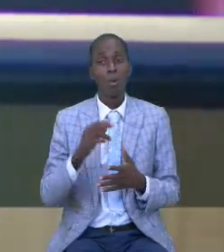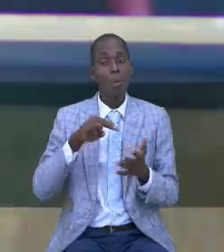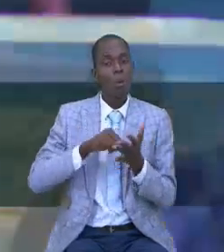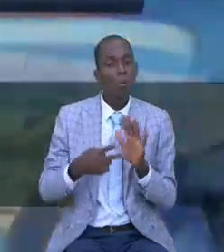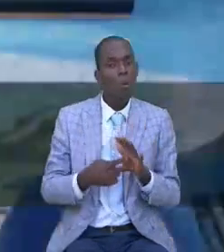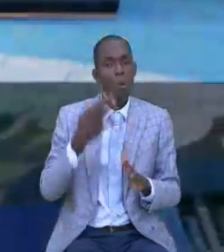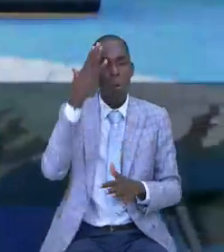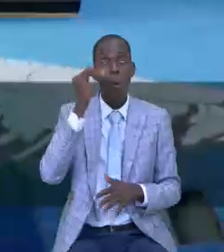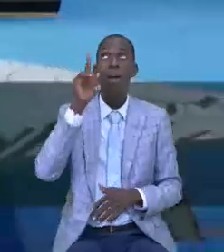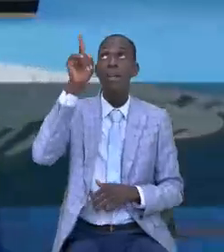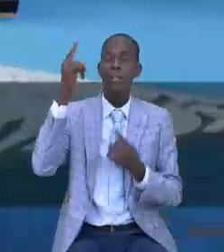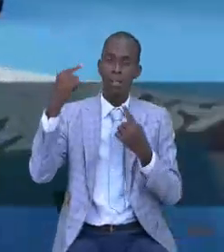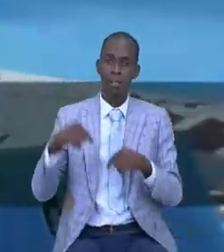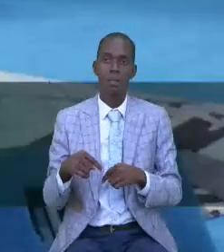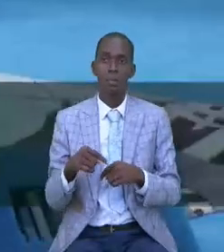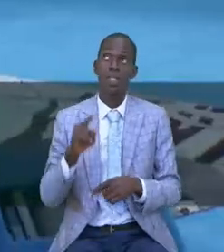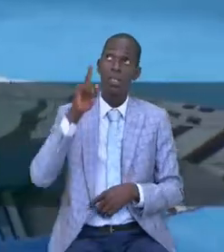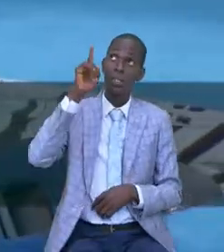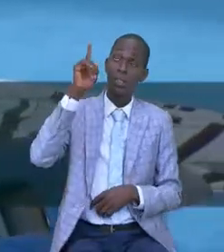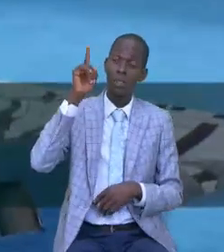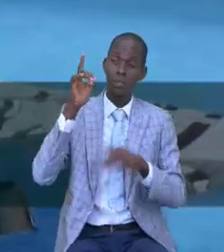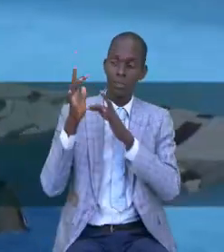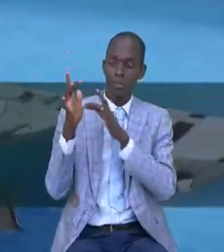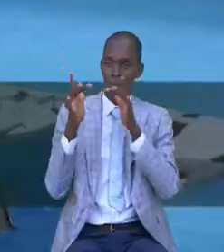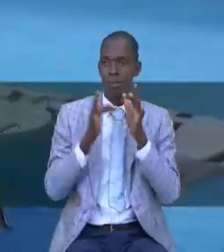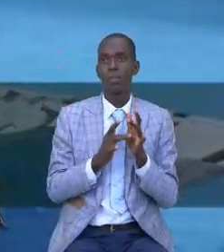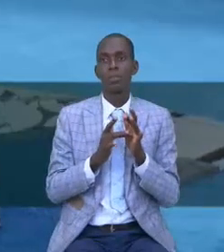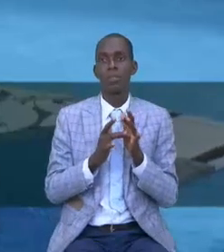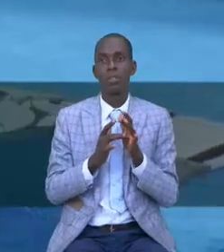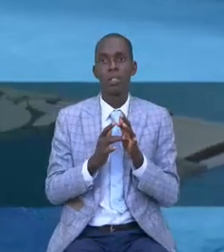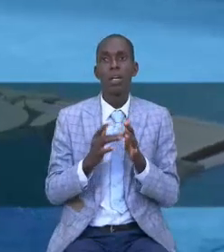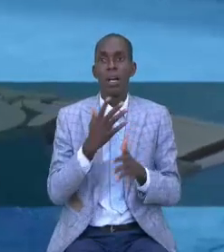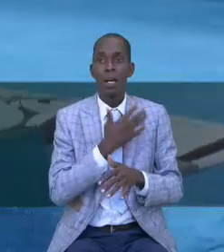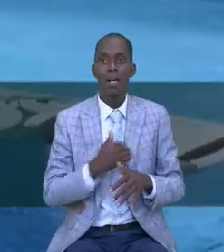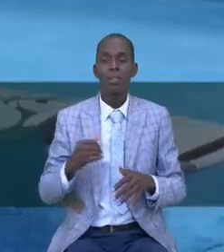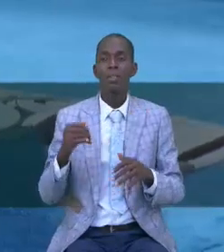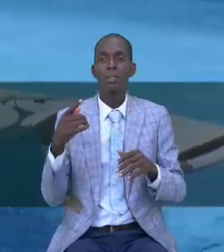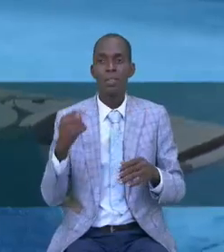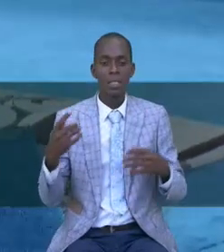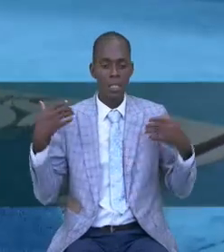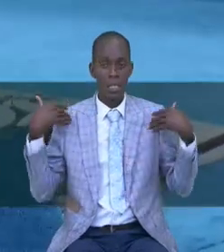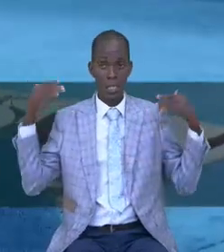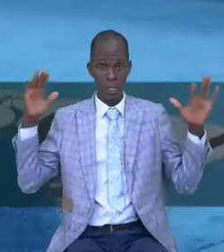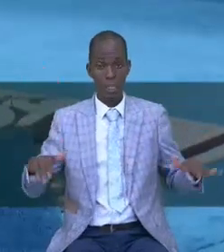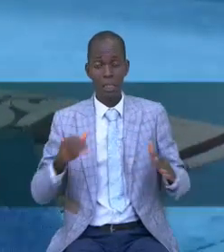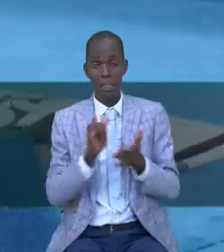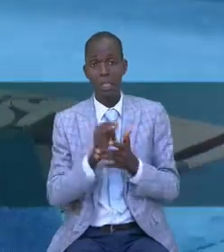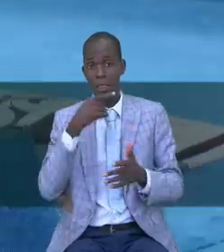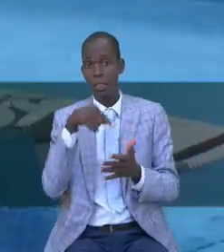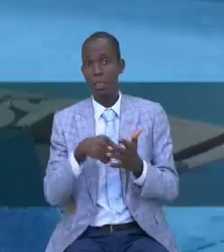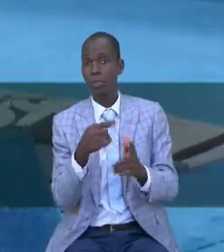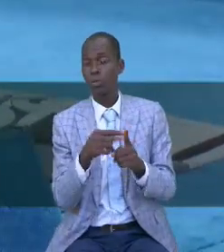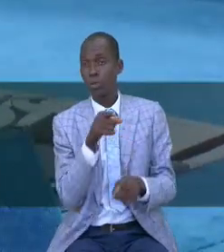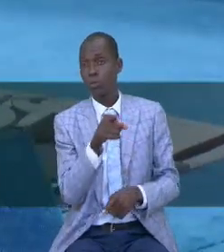why he came. He, Jesus. And it's the angel that said this. This one is